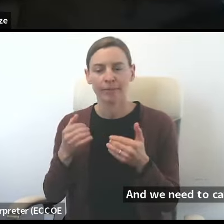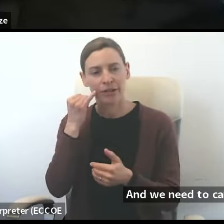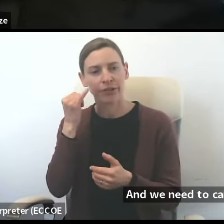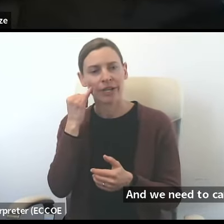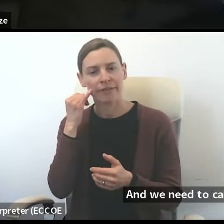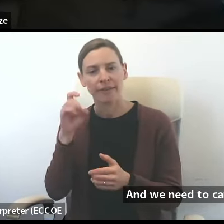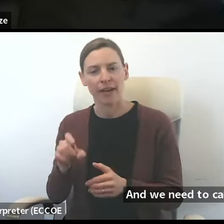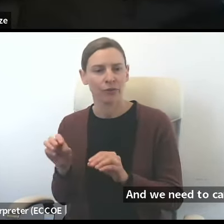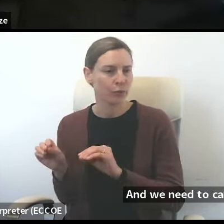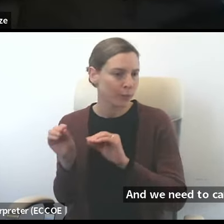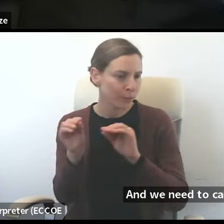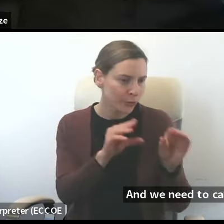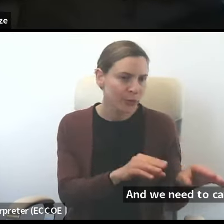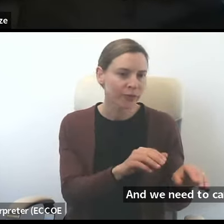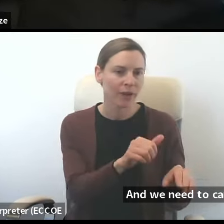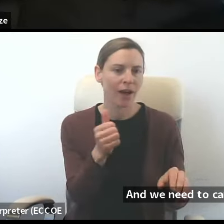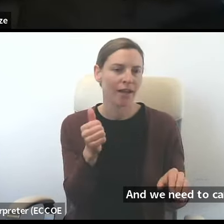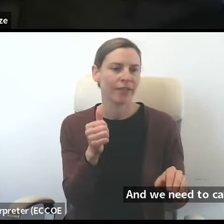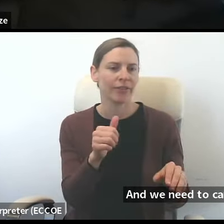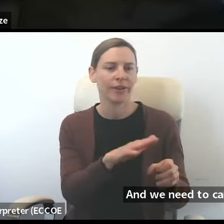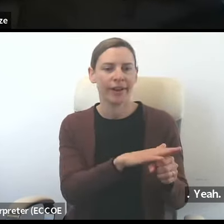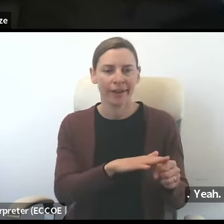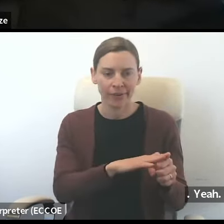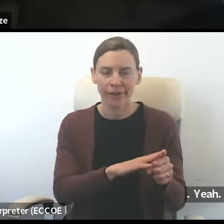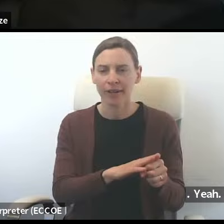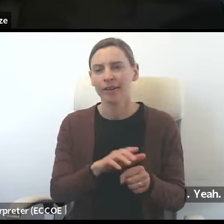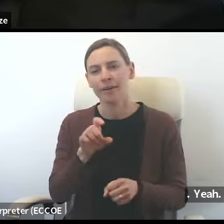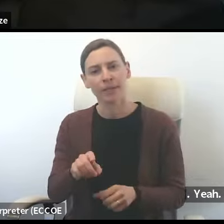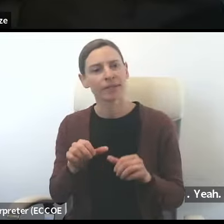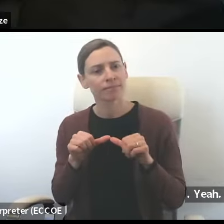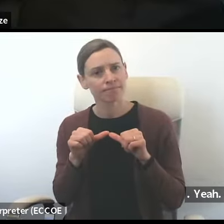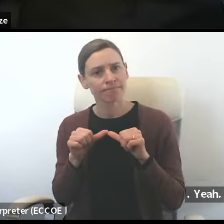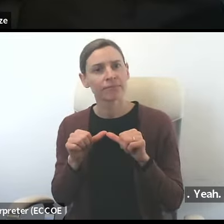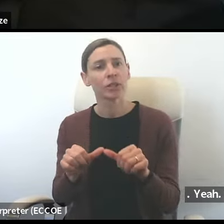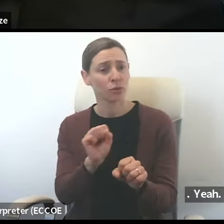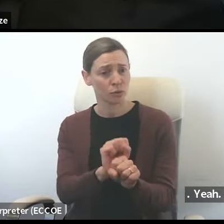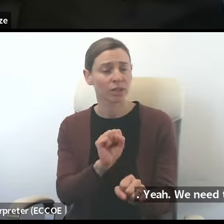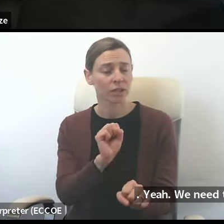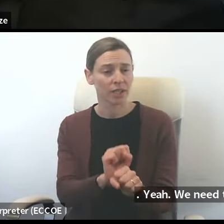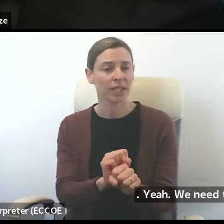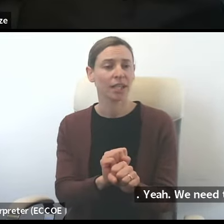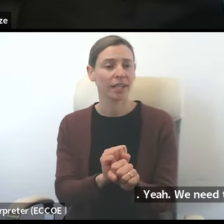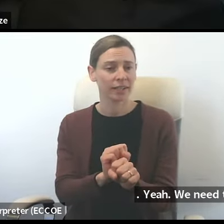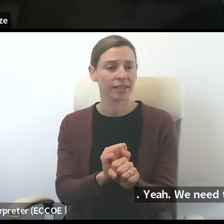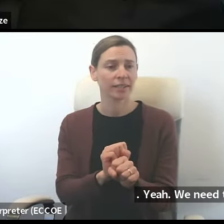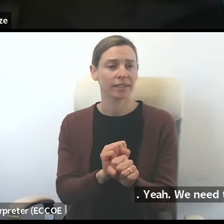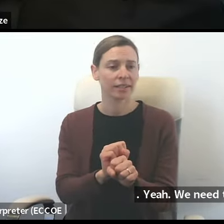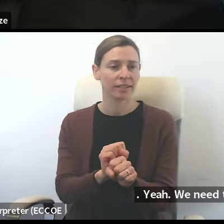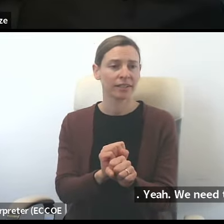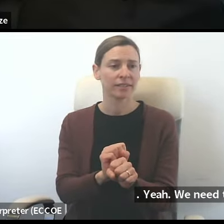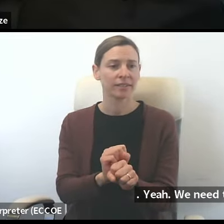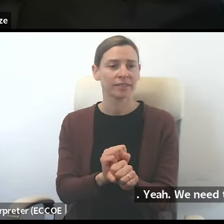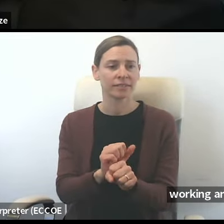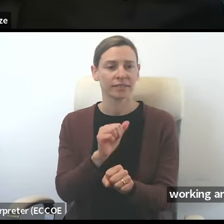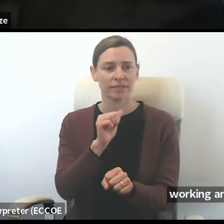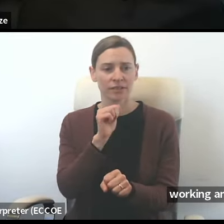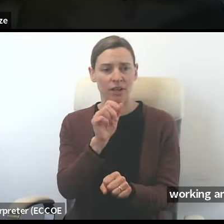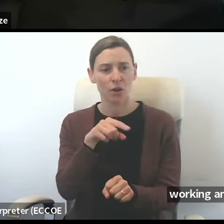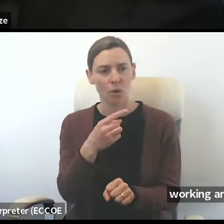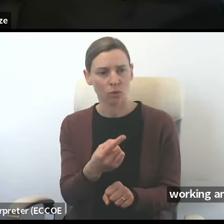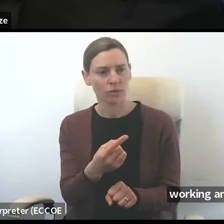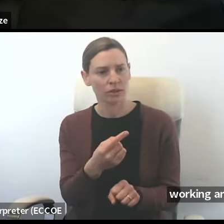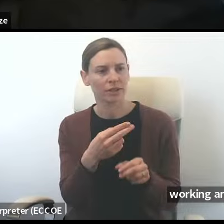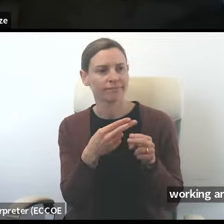We need to continue, not just being like continue working and not just stay refugees for the rest of our